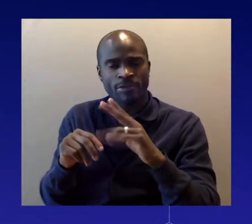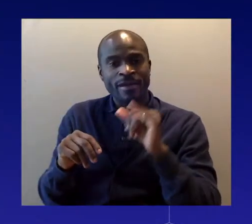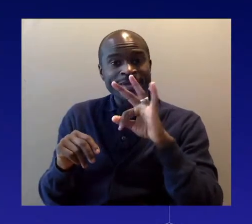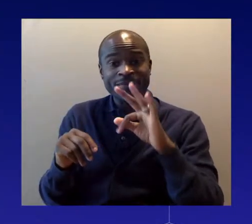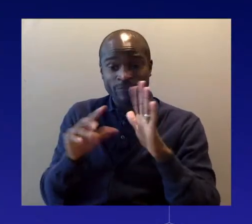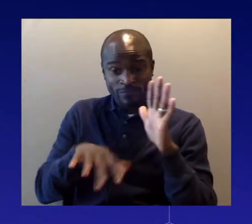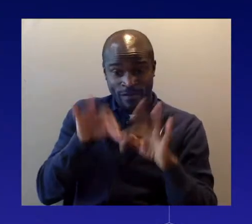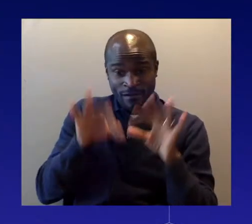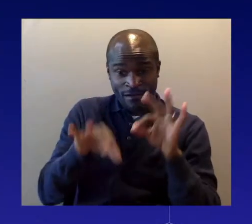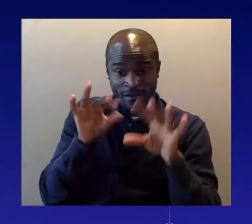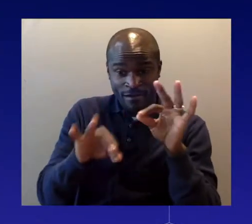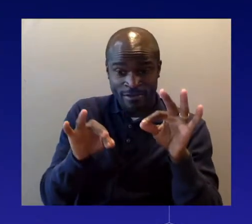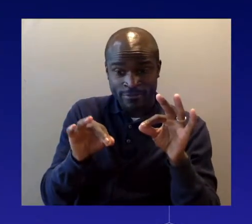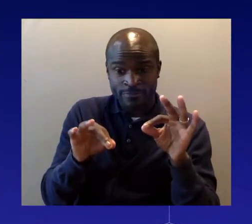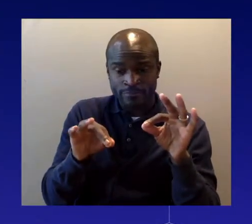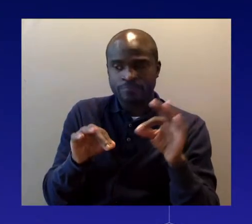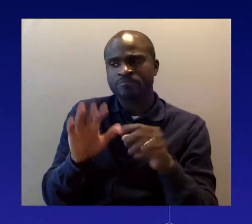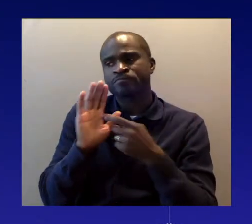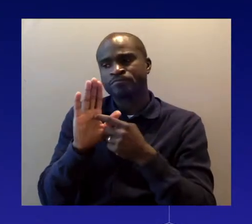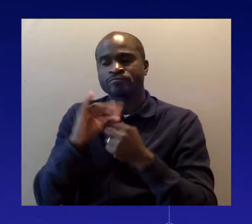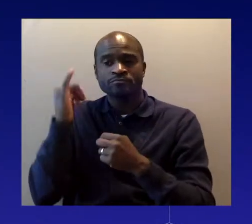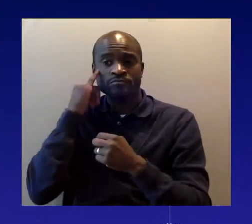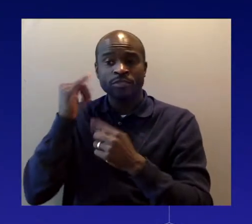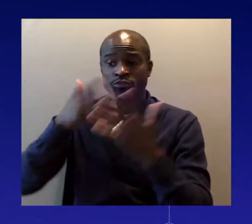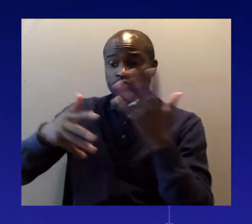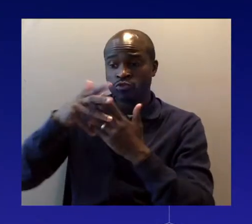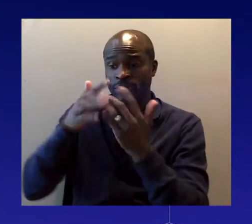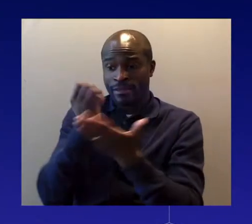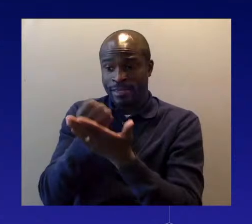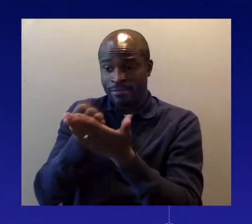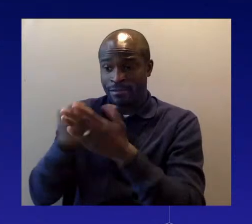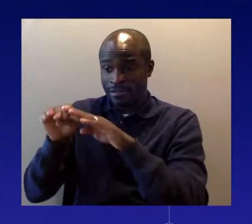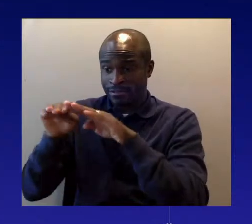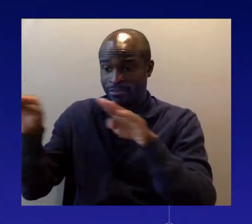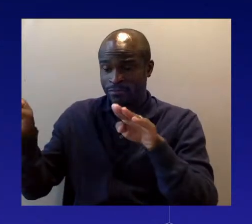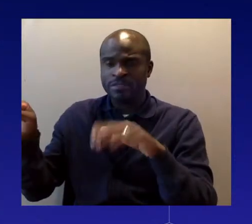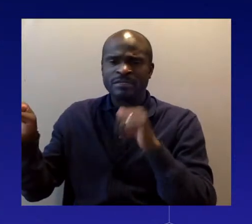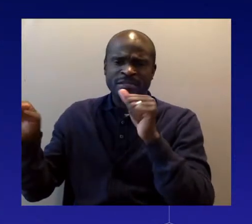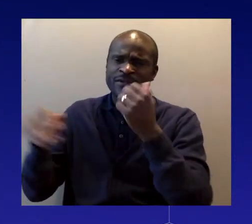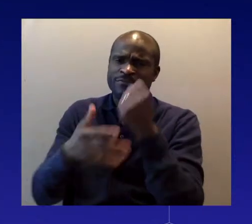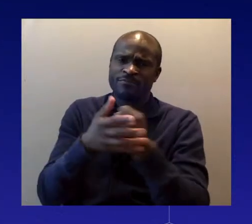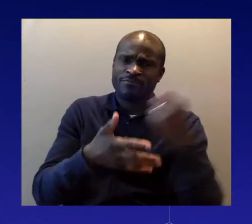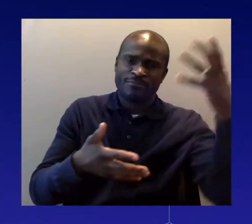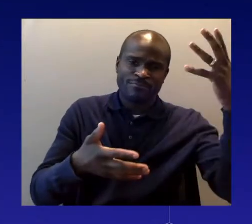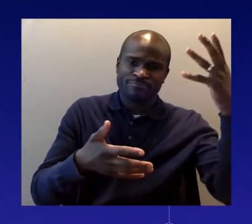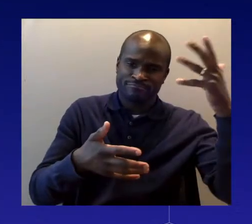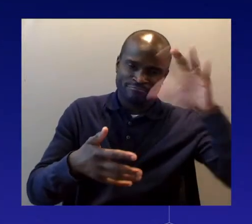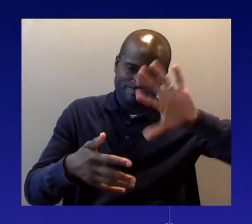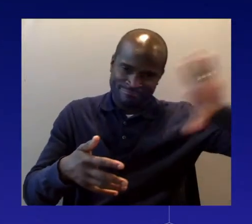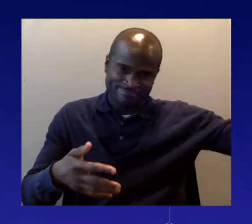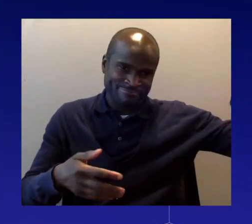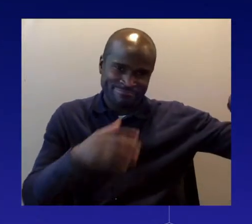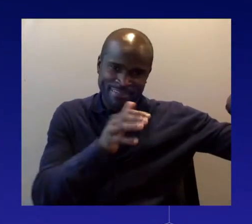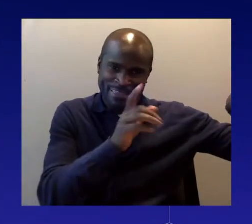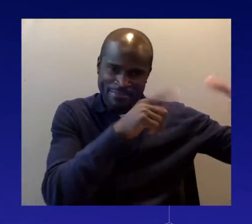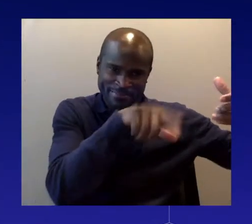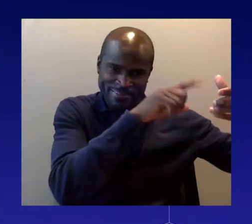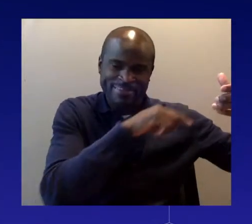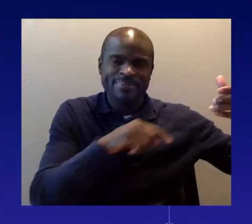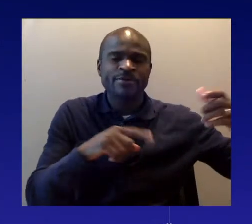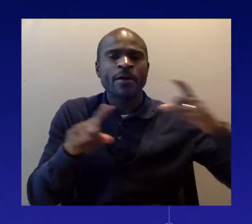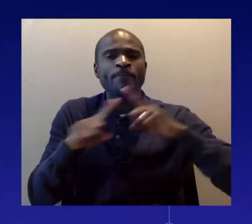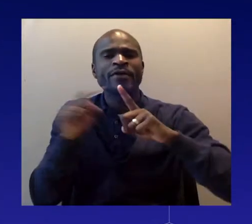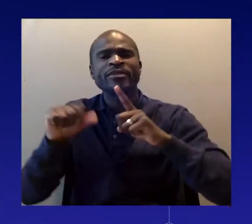have people of different socioeconomic levels, not wealthy, because wealthy people are on their own, right? But to avoid this whole